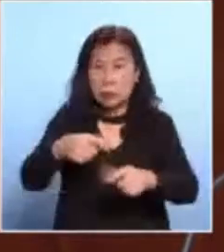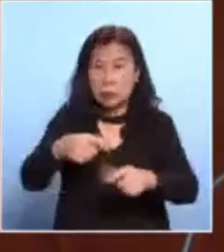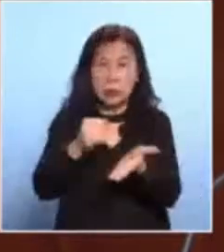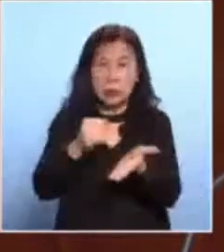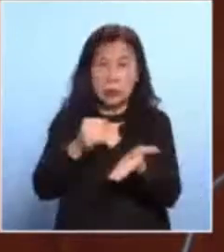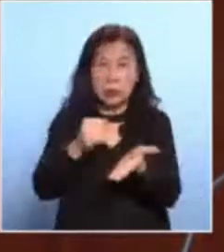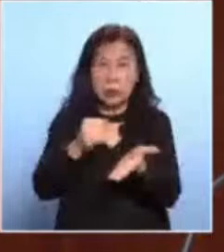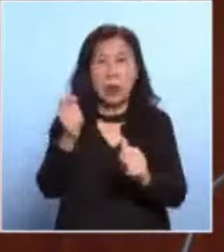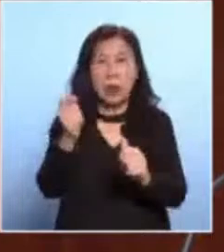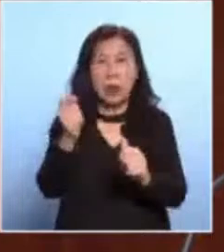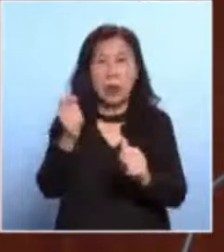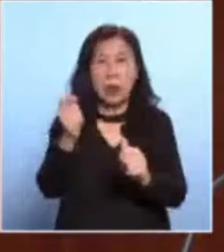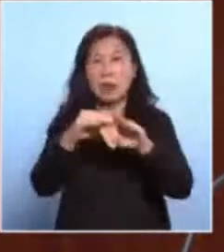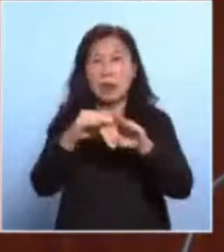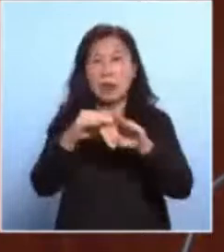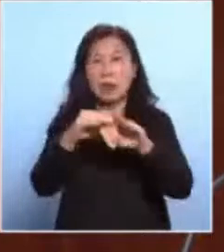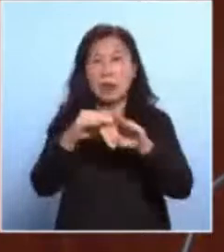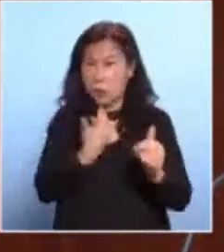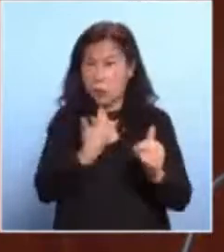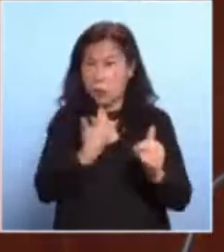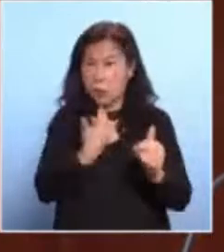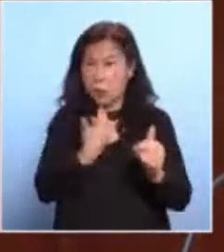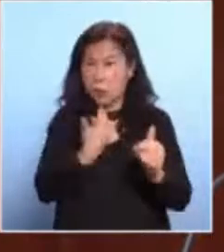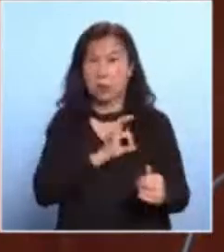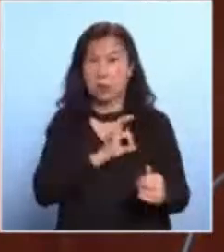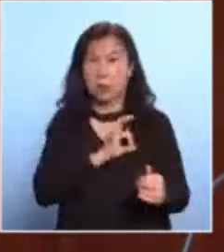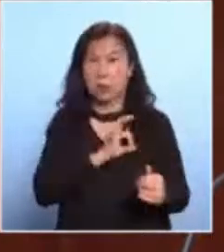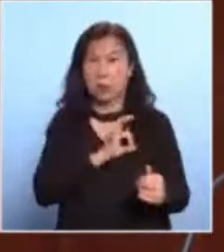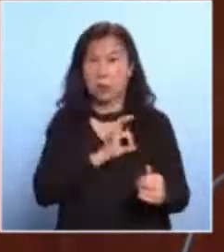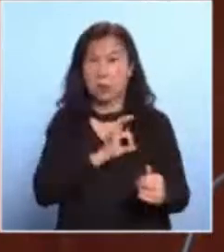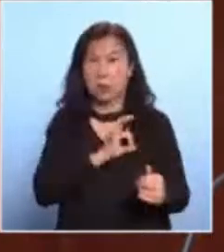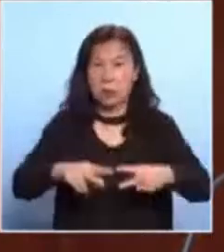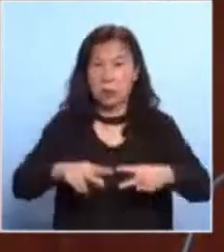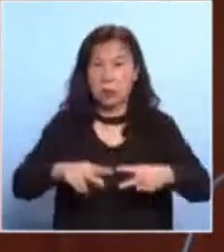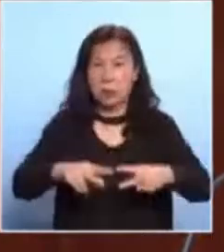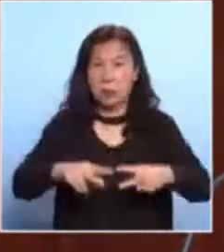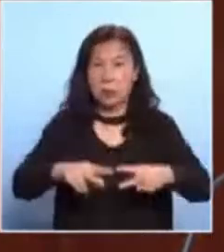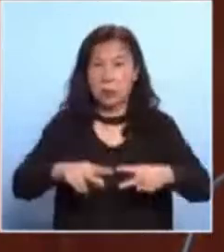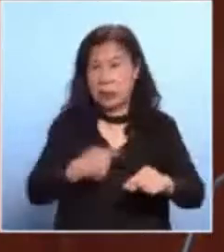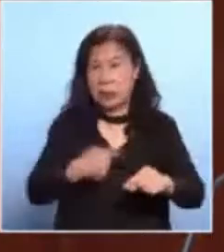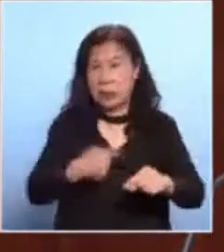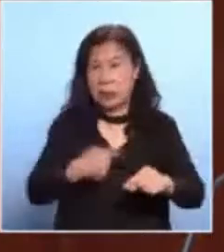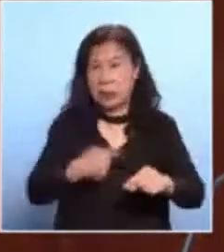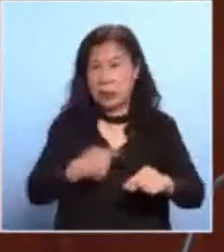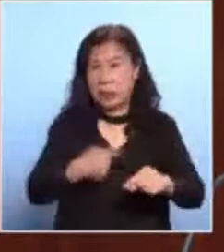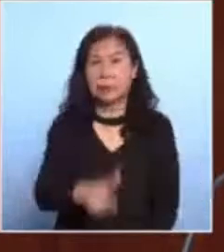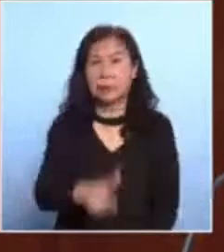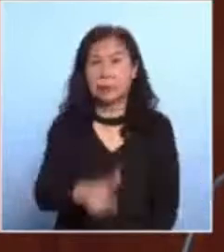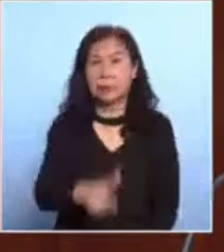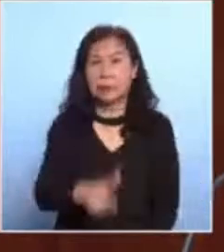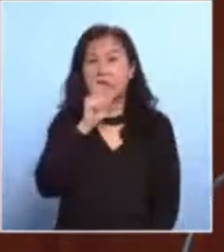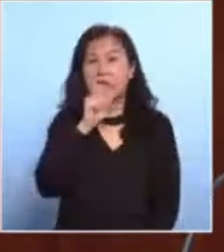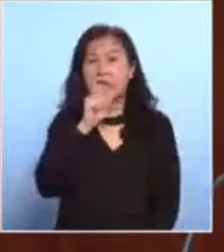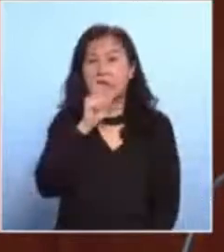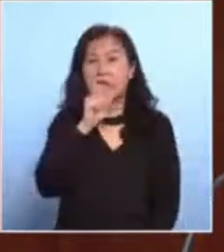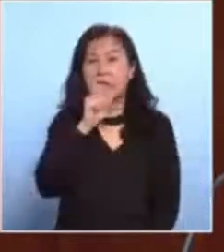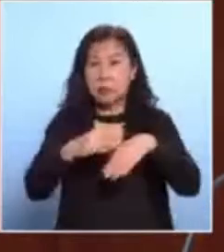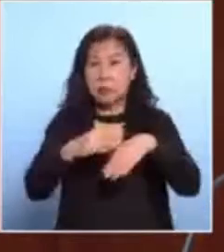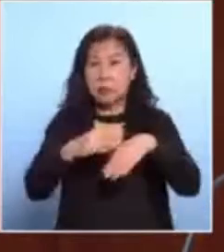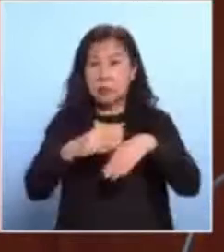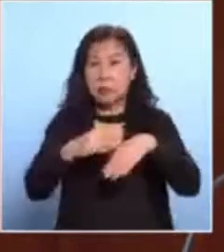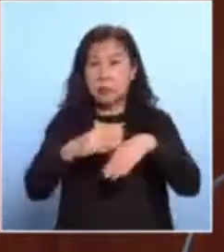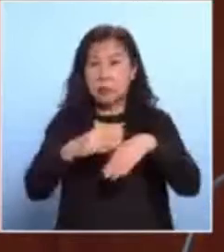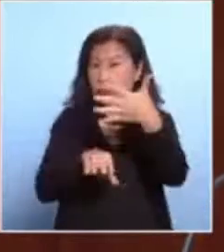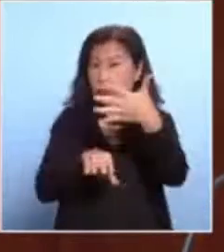million to help NGOs operating subvented welfare services meet the development needs for staff training and system